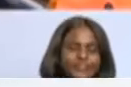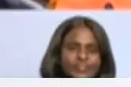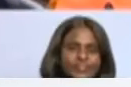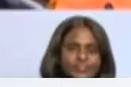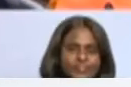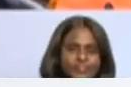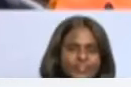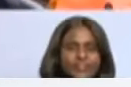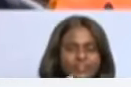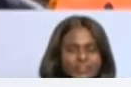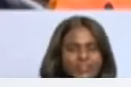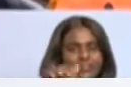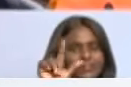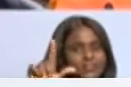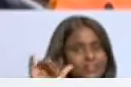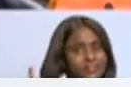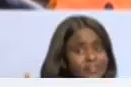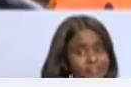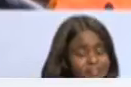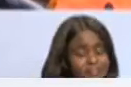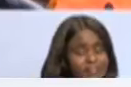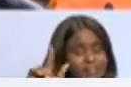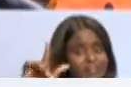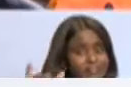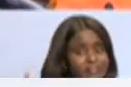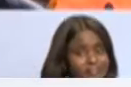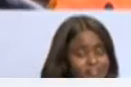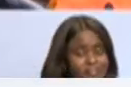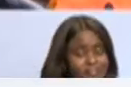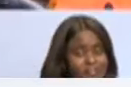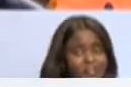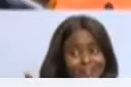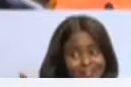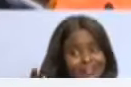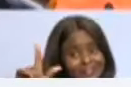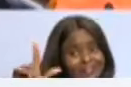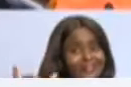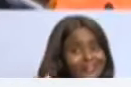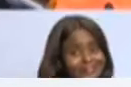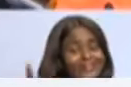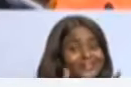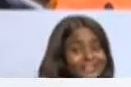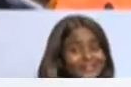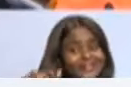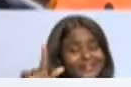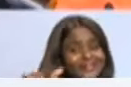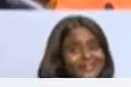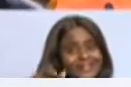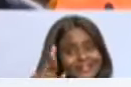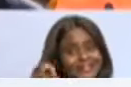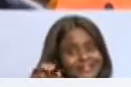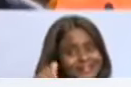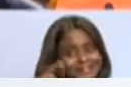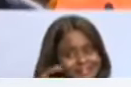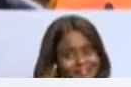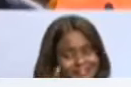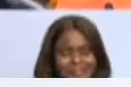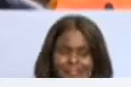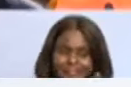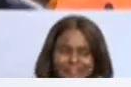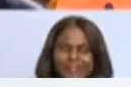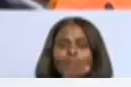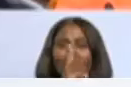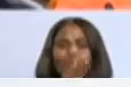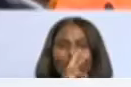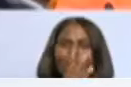In Luansha. In Luansha. Avena Luansha. Avena Ron. The dewatering of the